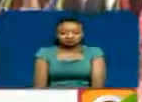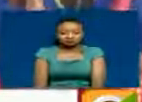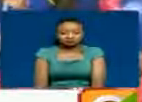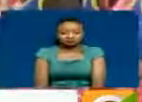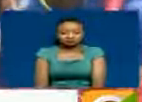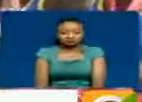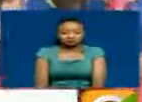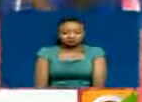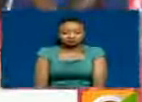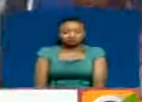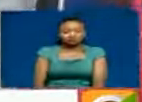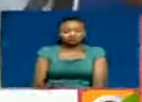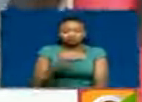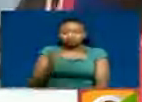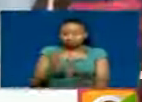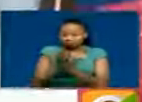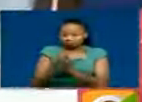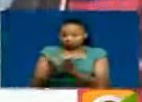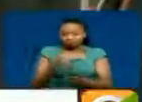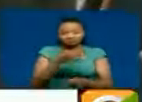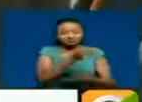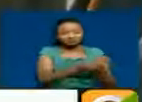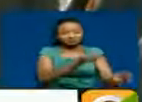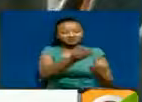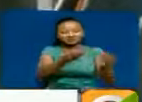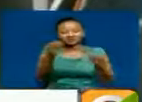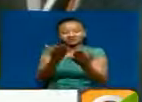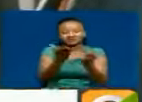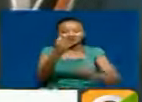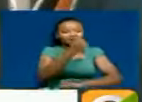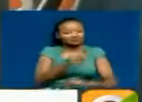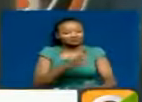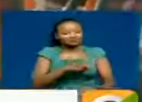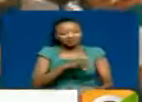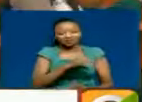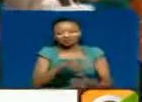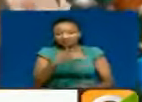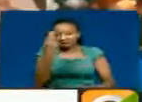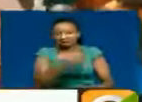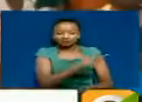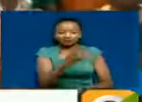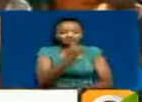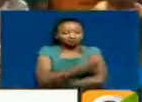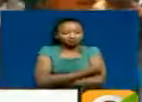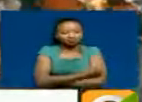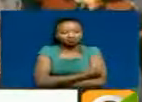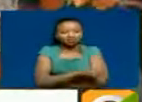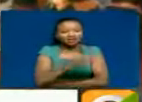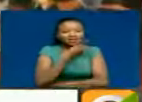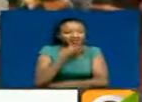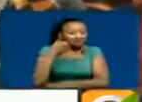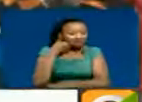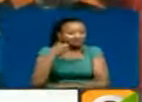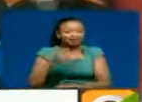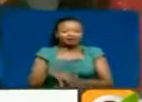The Ajuma Exercise Books Project has so far benefited schools and pupils in parts of Kenya's arid and semi-arid